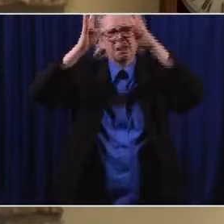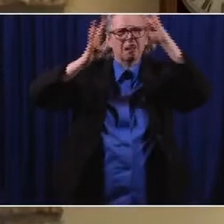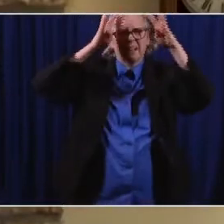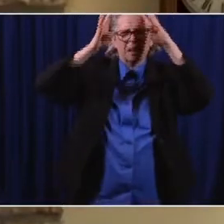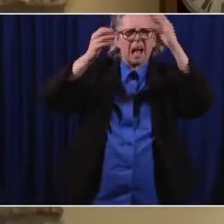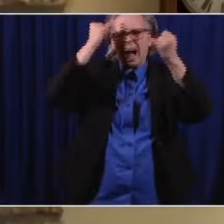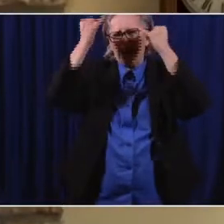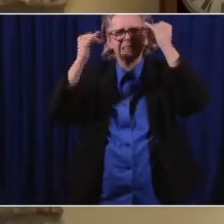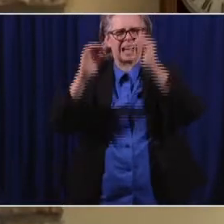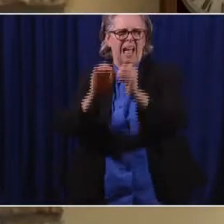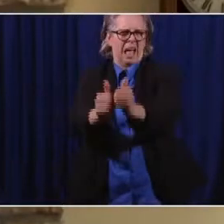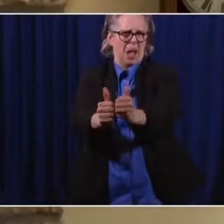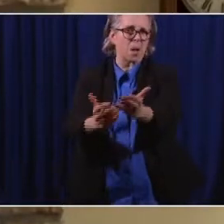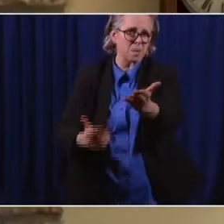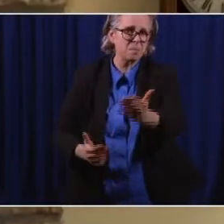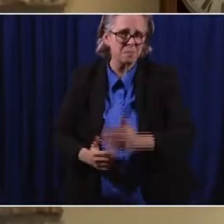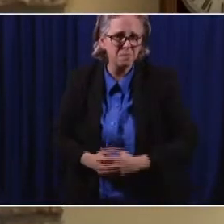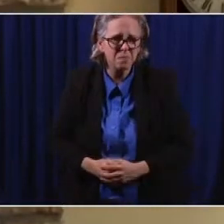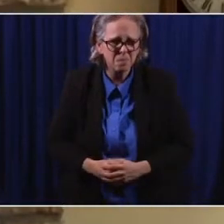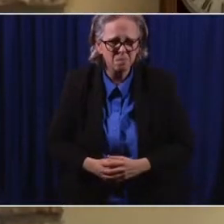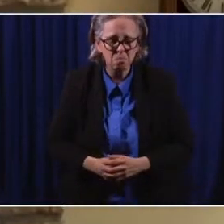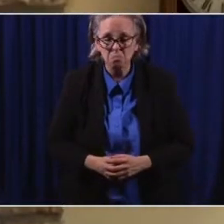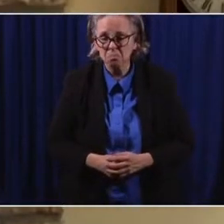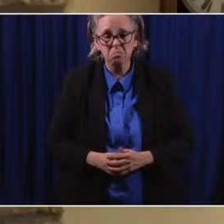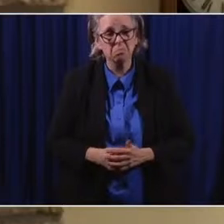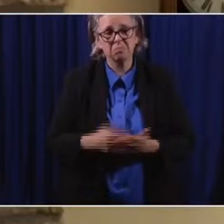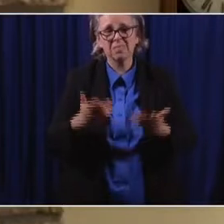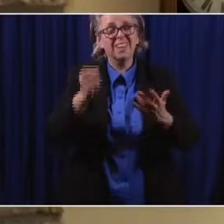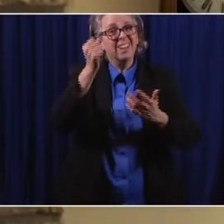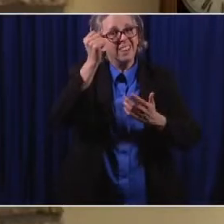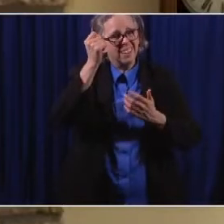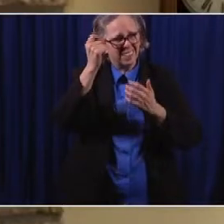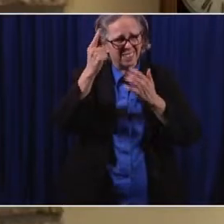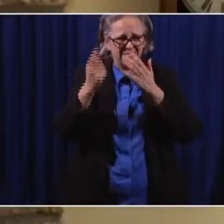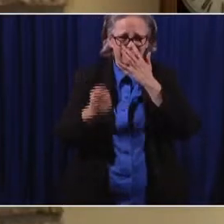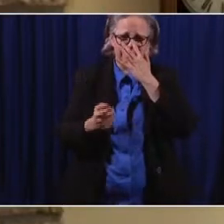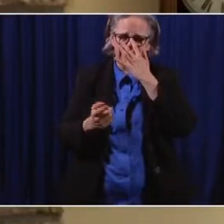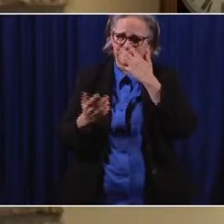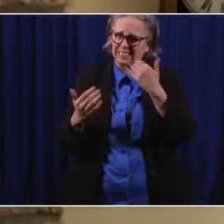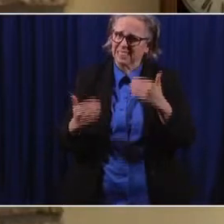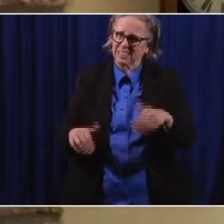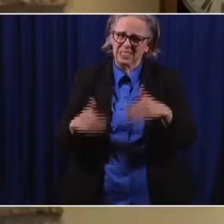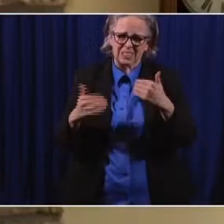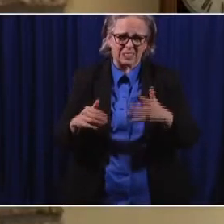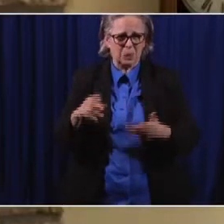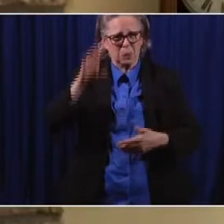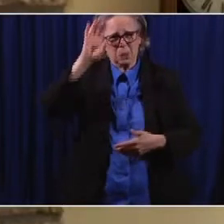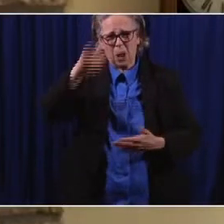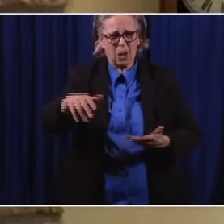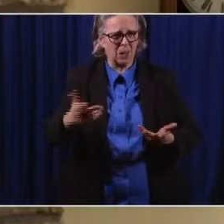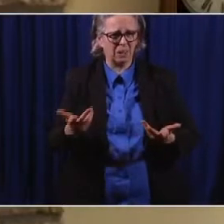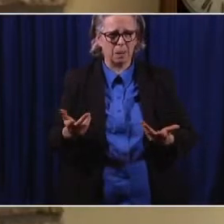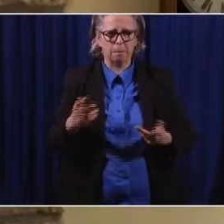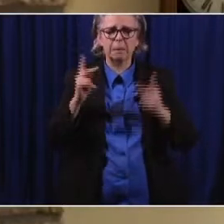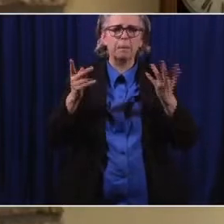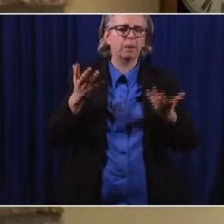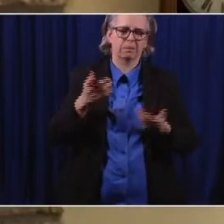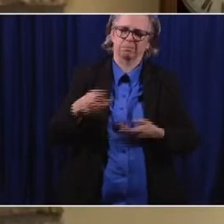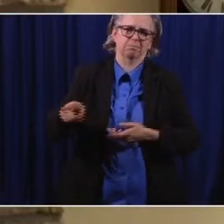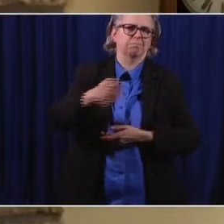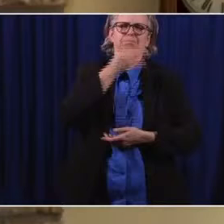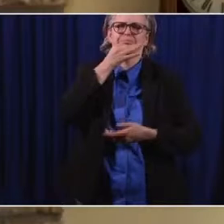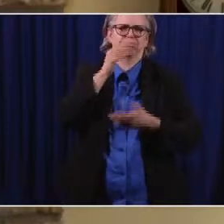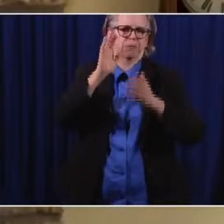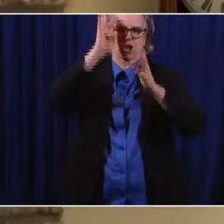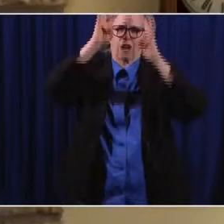all things that people can work on, and people are very creative at Halloween, and, they can put some of that